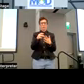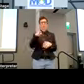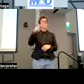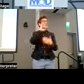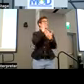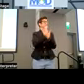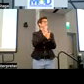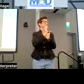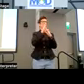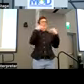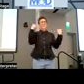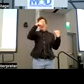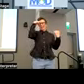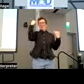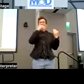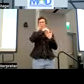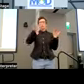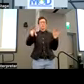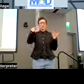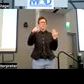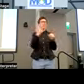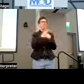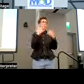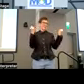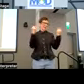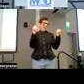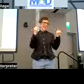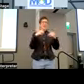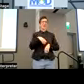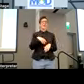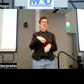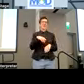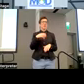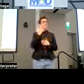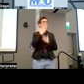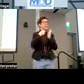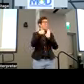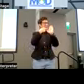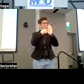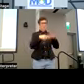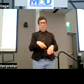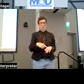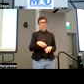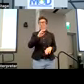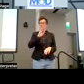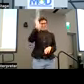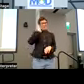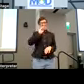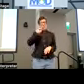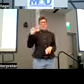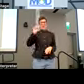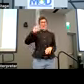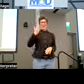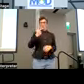with a picture of a smiling black student using sign language. Couple of examples. Early, the Massachusetts Attorney